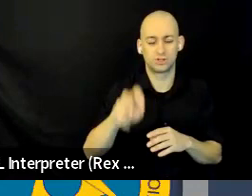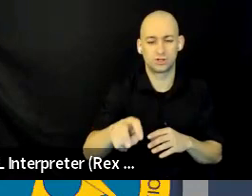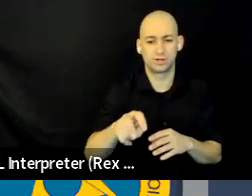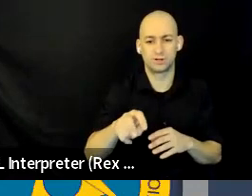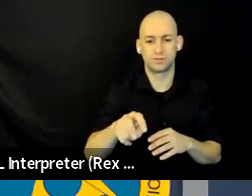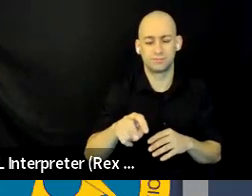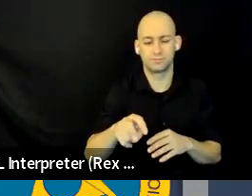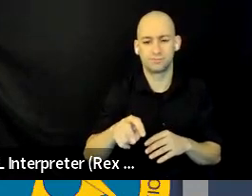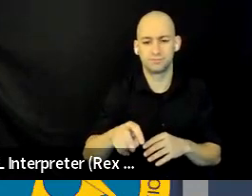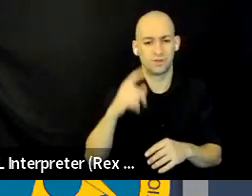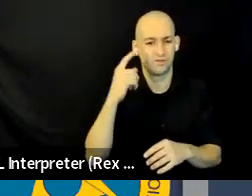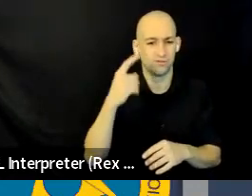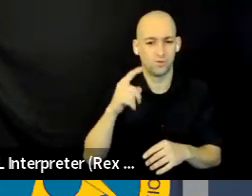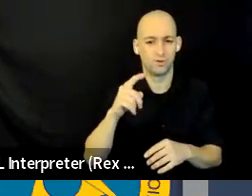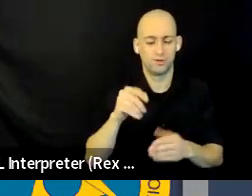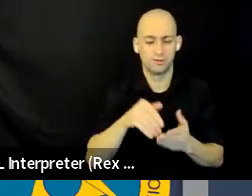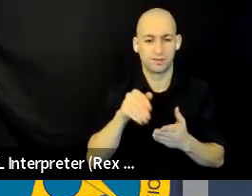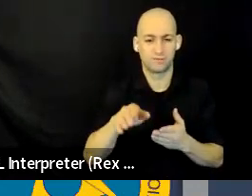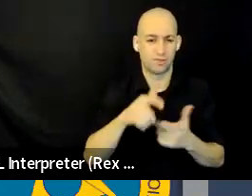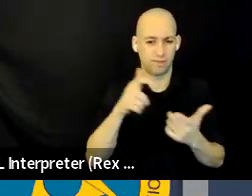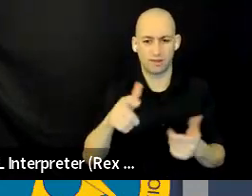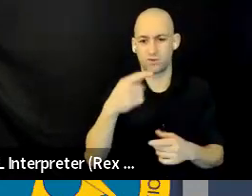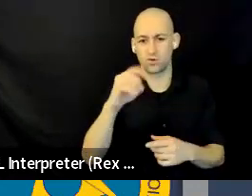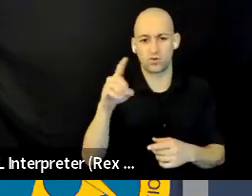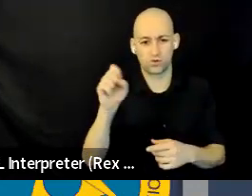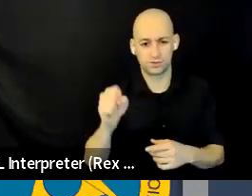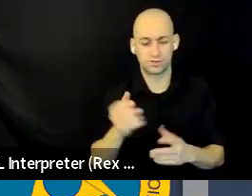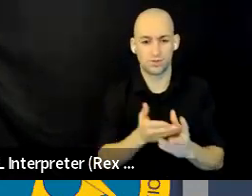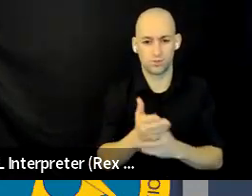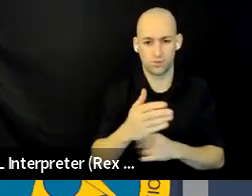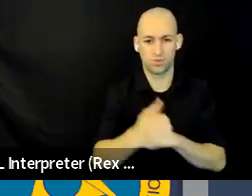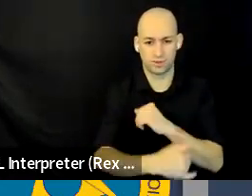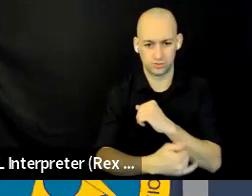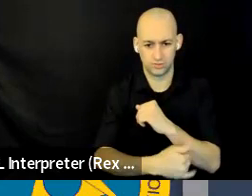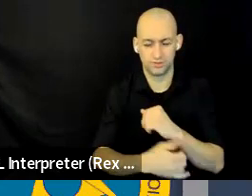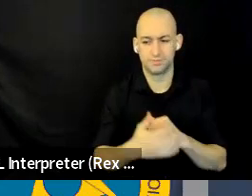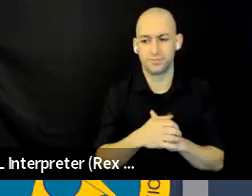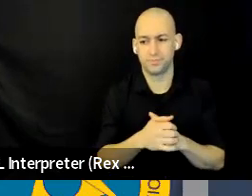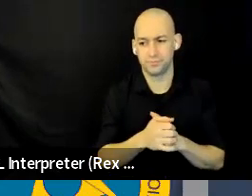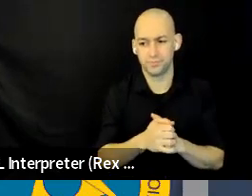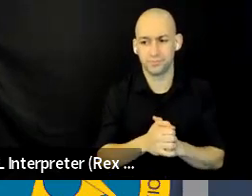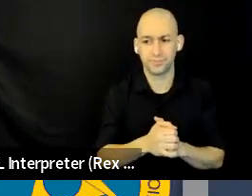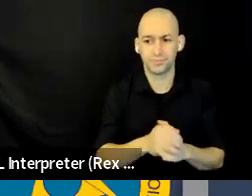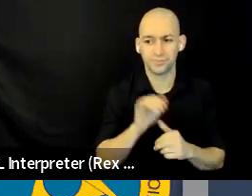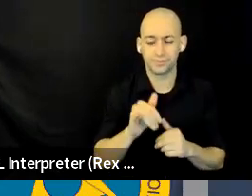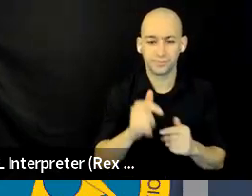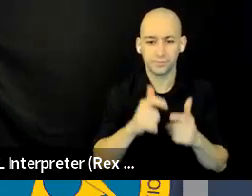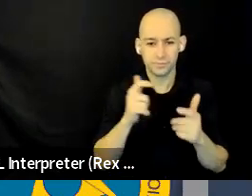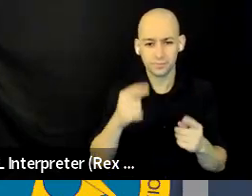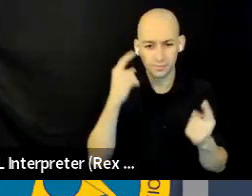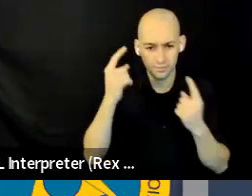transportation infrastructure to deliver a lot of goods across the country. So that is a significant